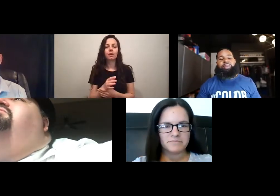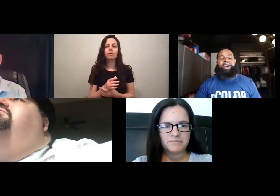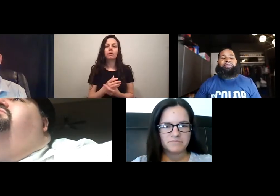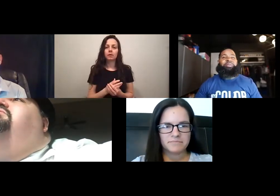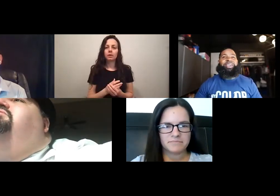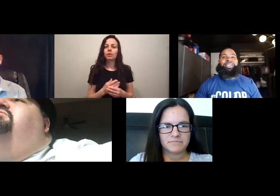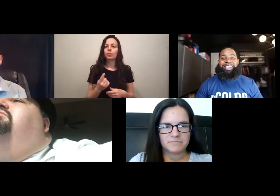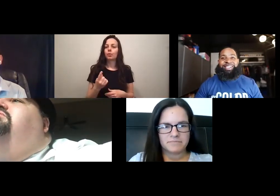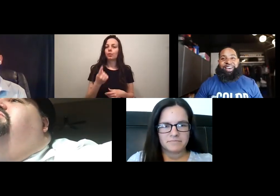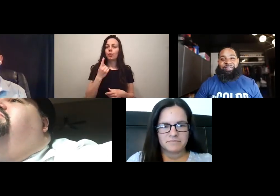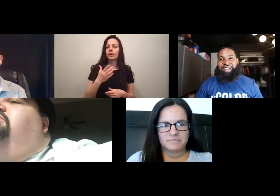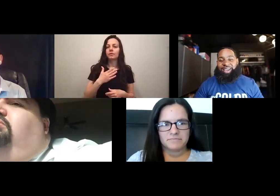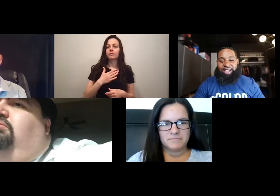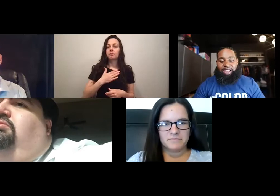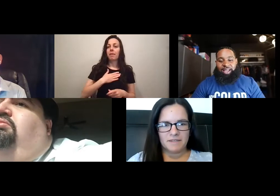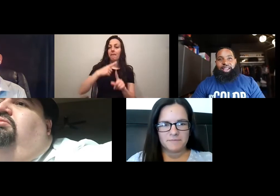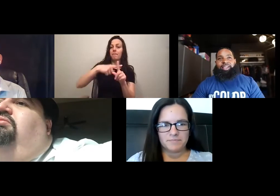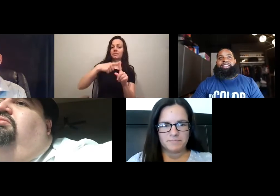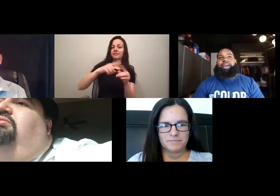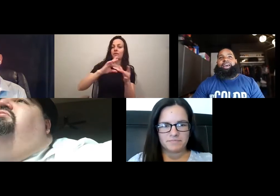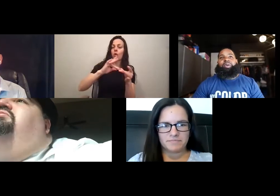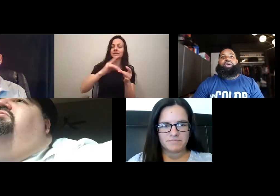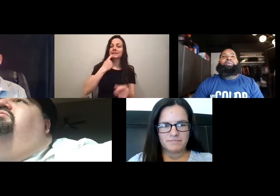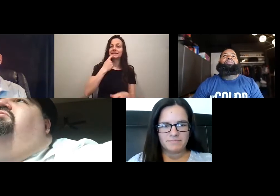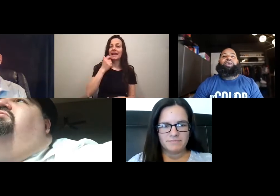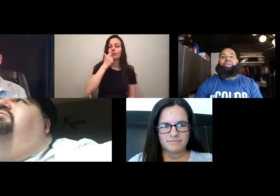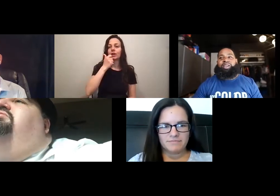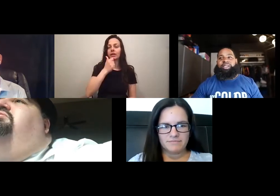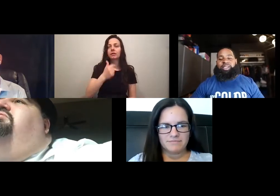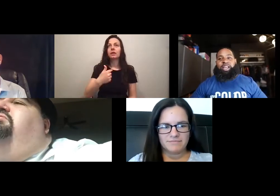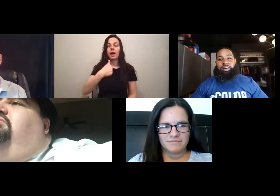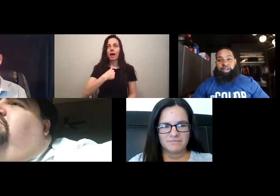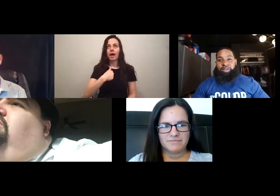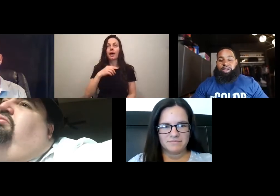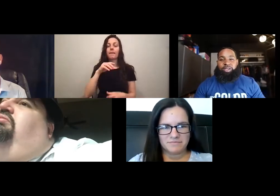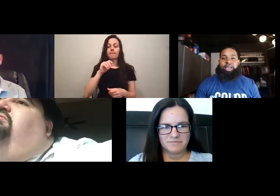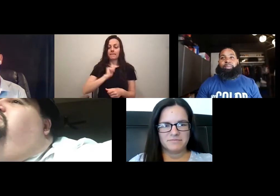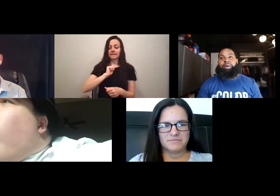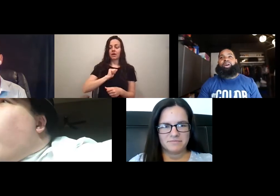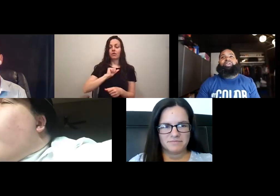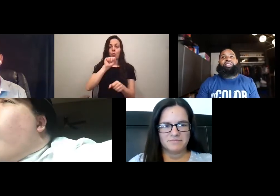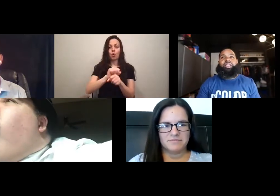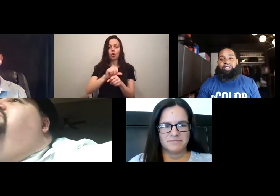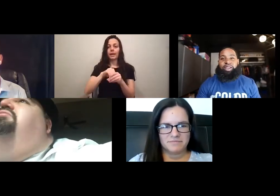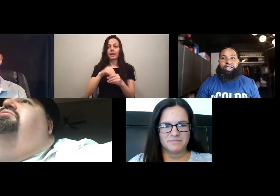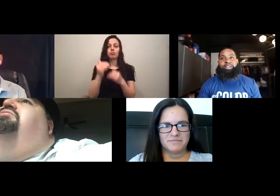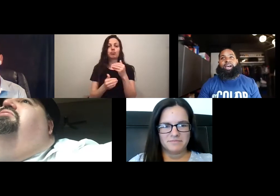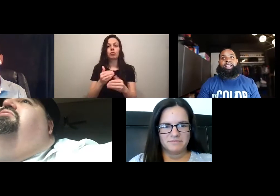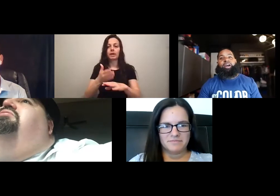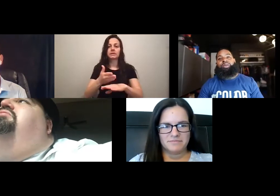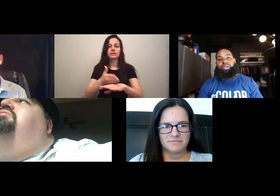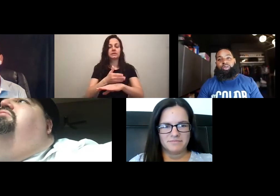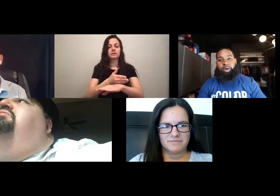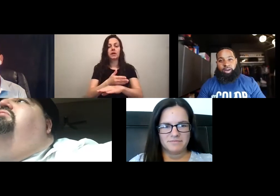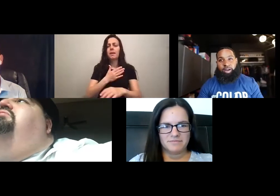one of my affirmations I say every day is I am a work in progress, and I've come to understand that my progress never ends. I